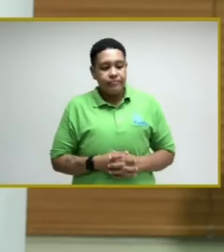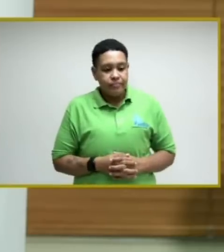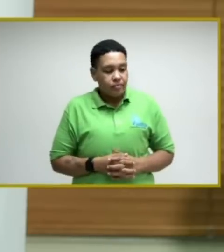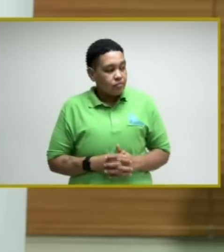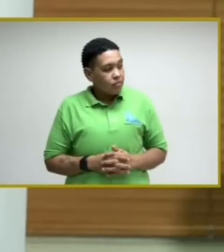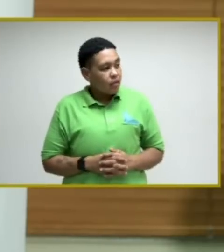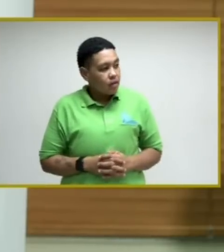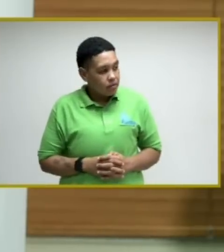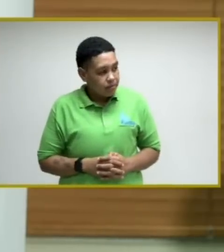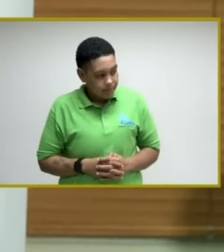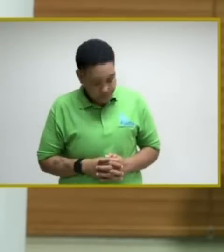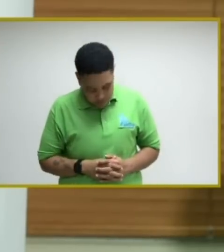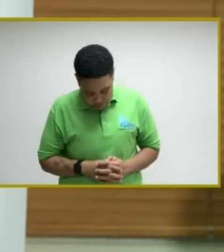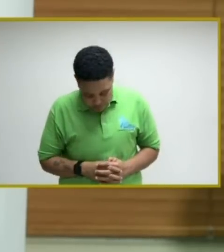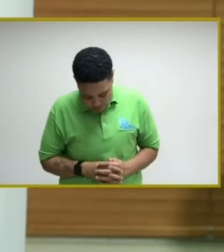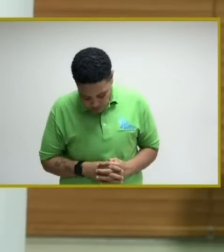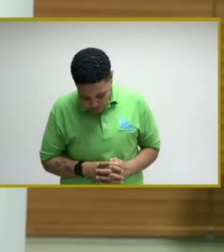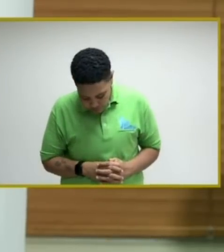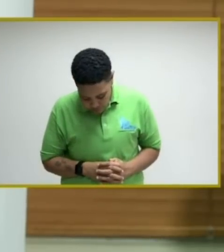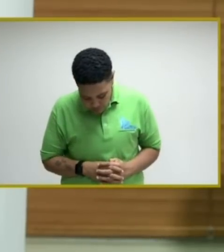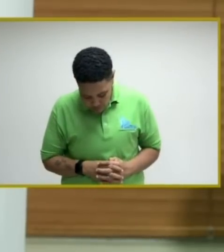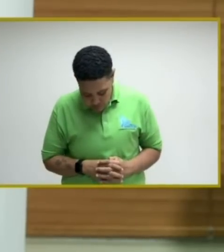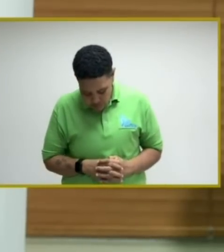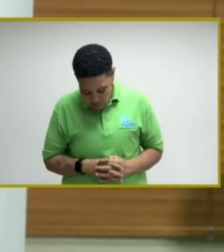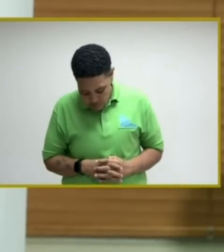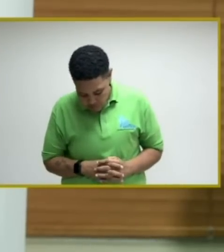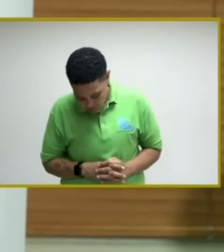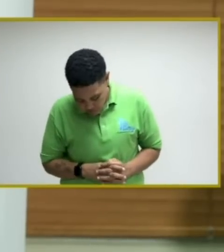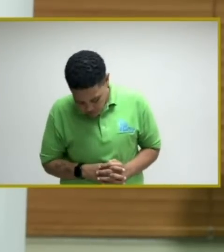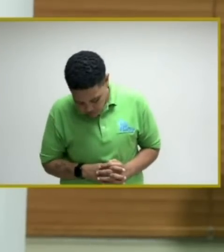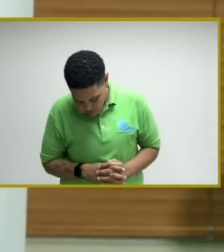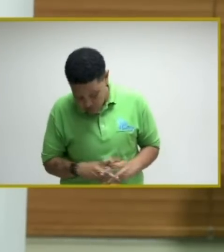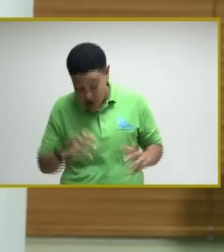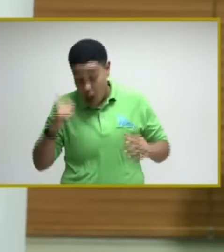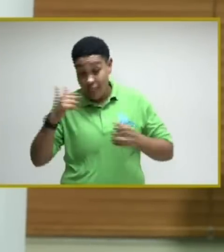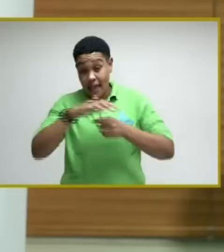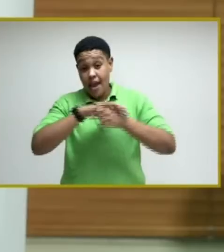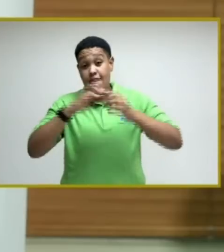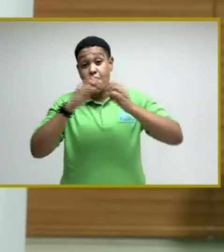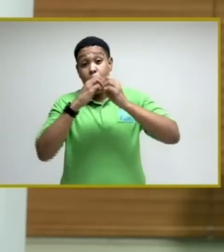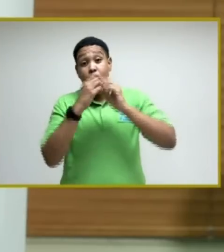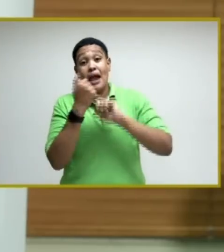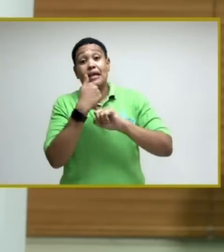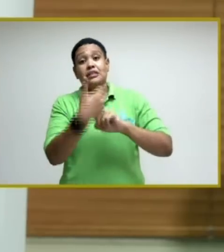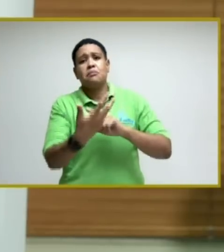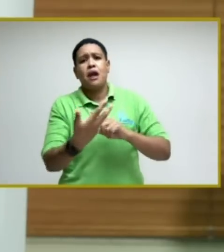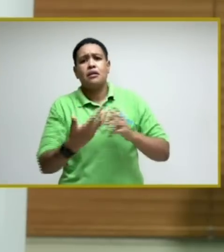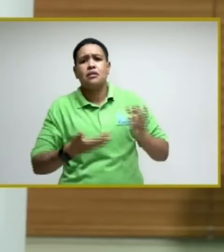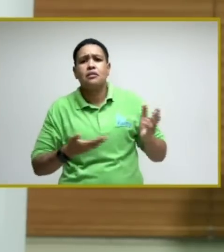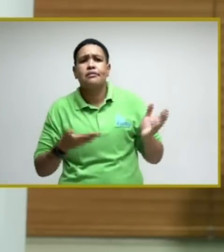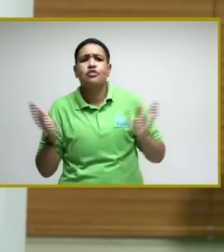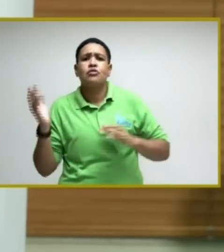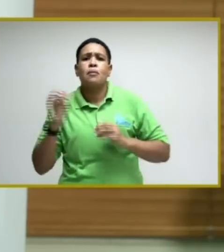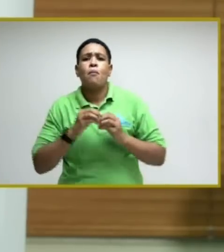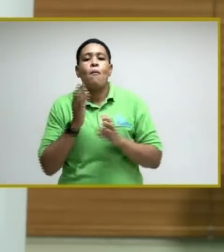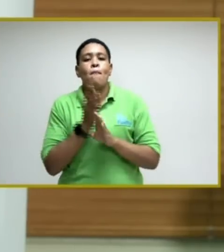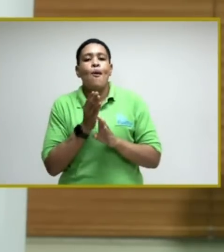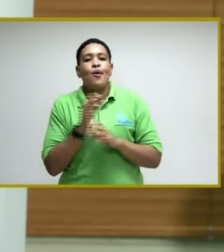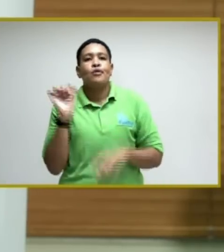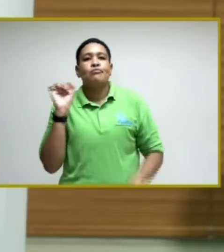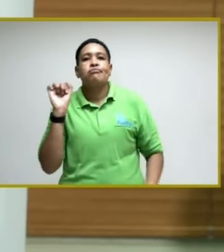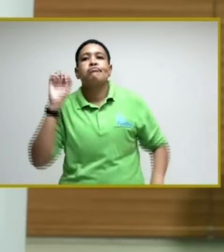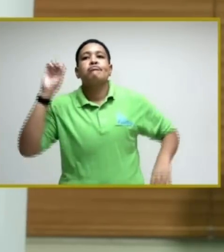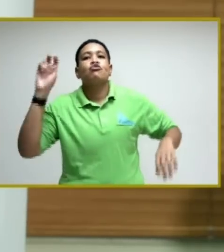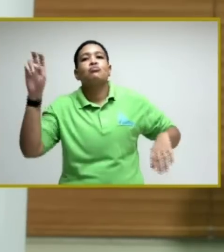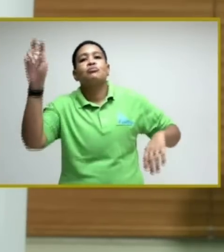of expanded distribution or access are our mobile buses, and I'm happy to report that next